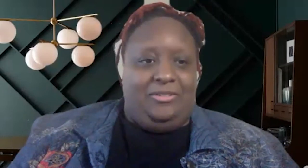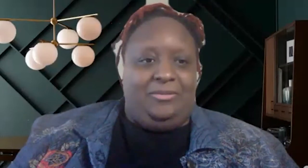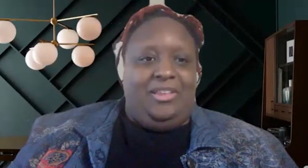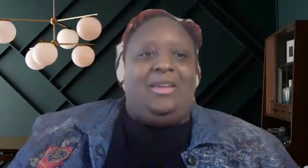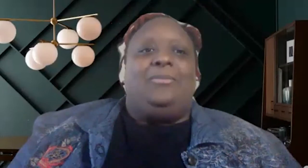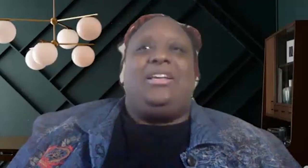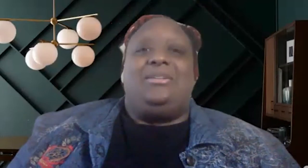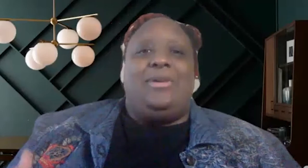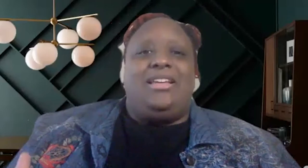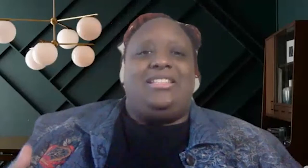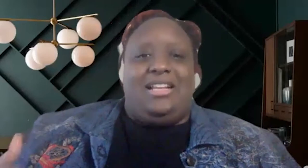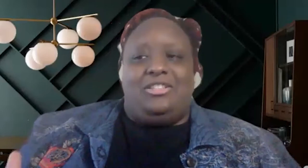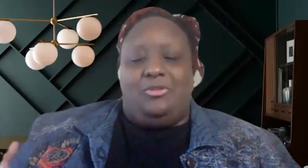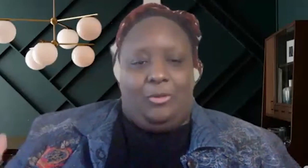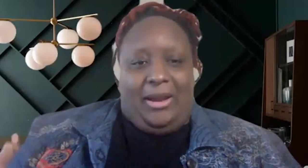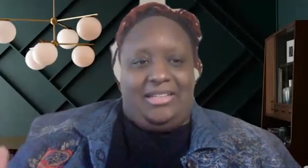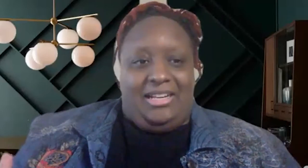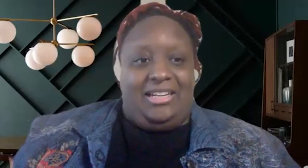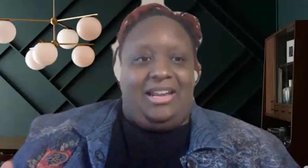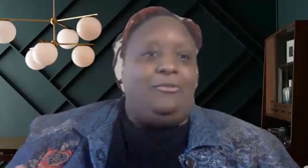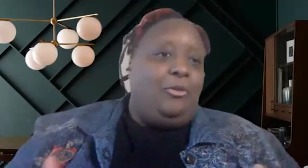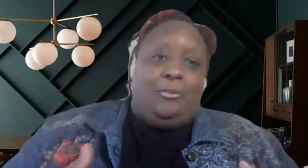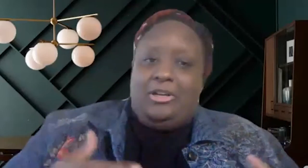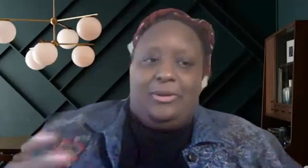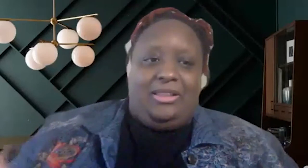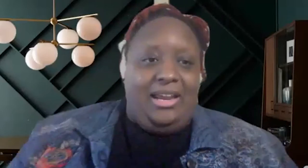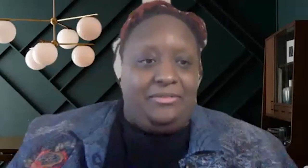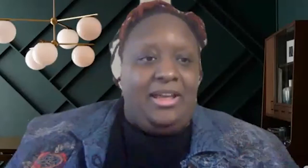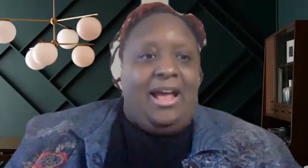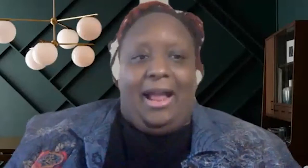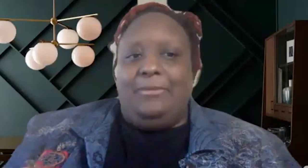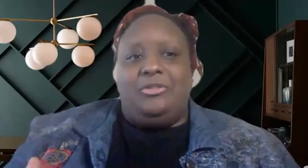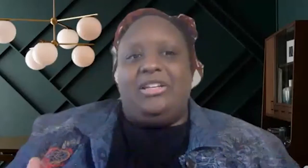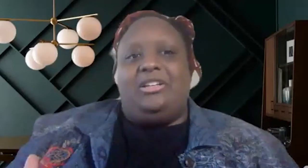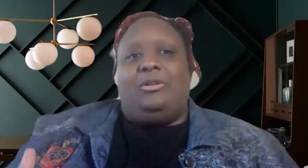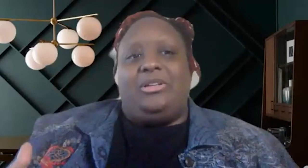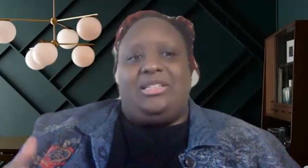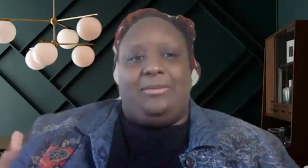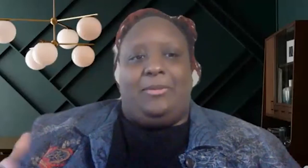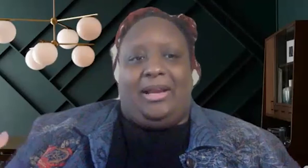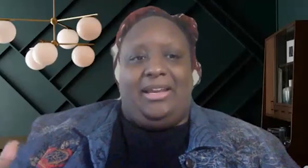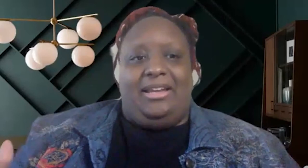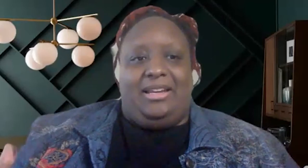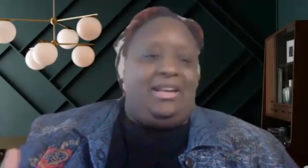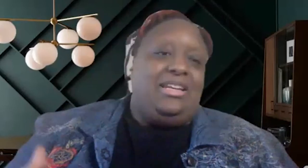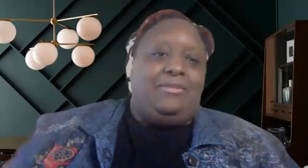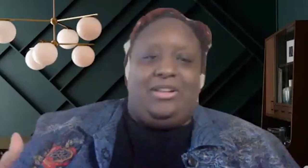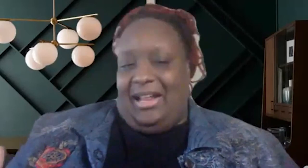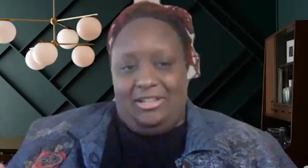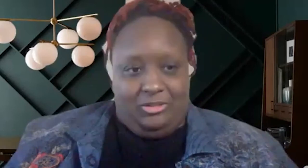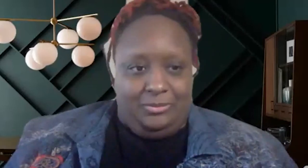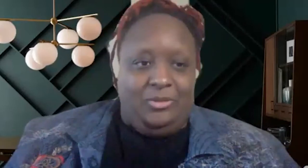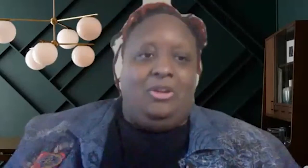perspective, because it makes sense for my identity. And for much of my life, I was really the only disabled Black kid in any